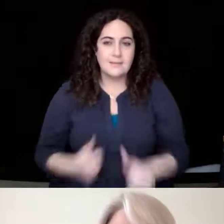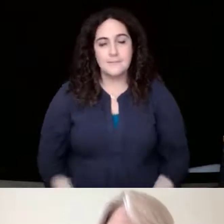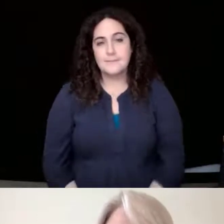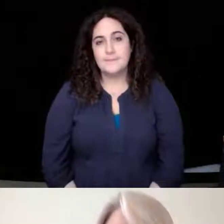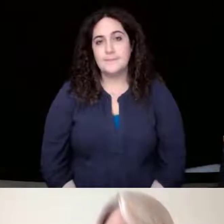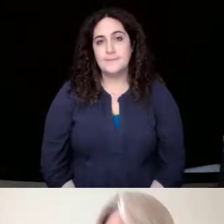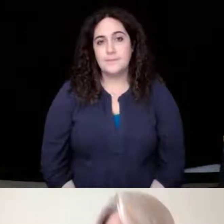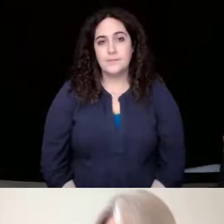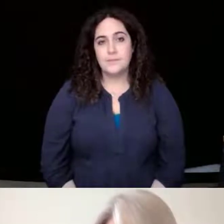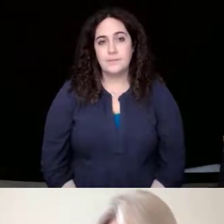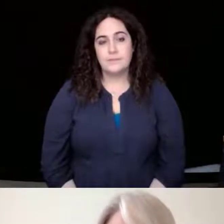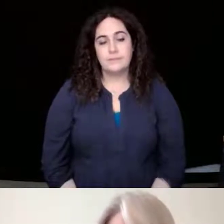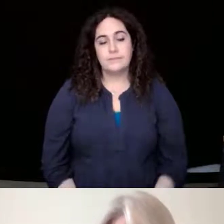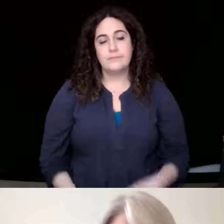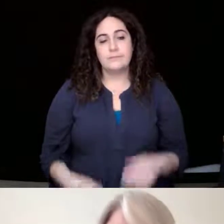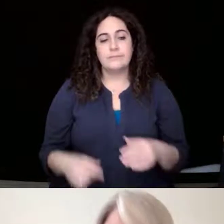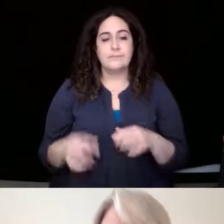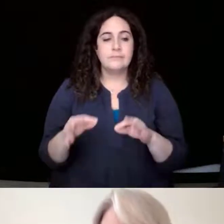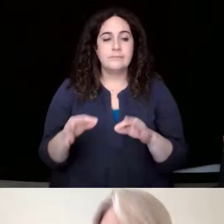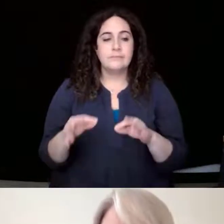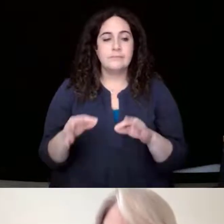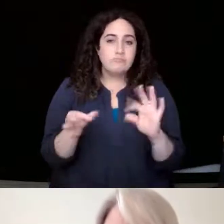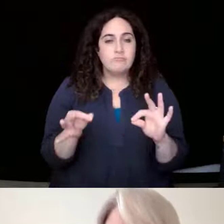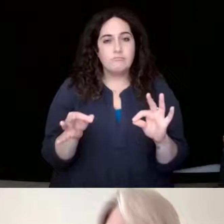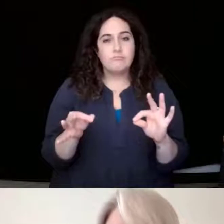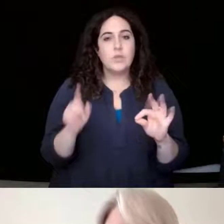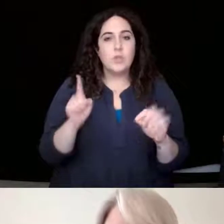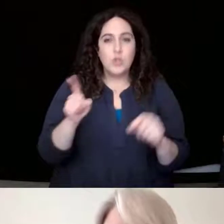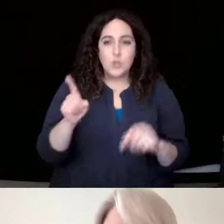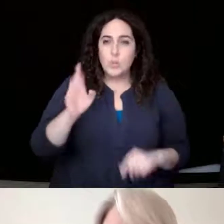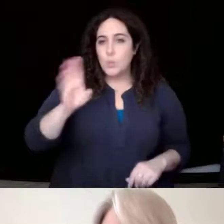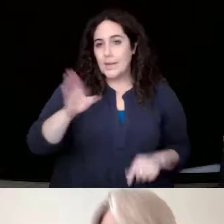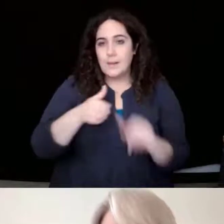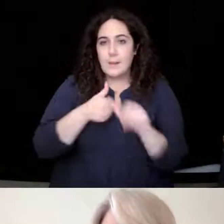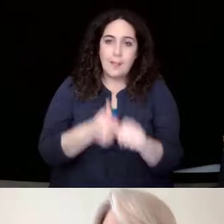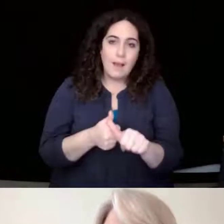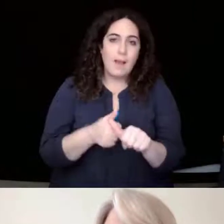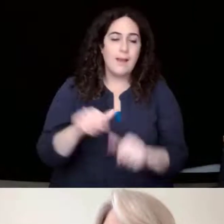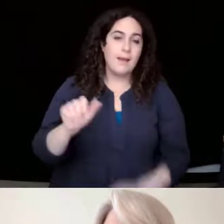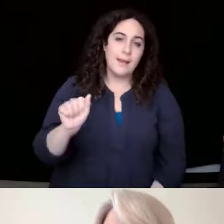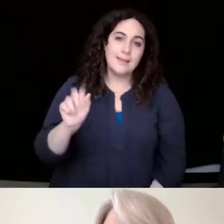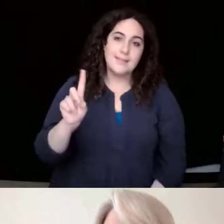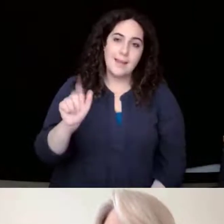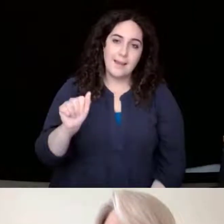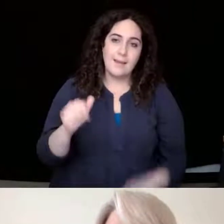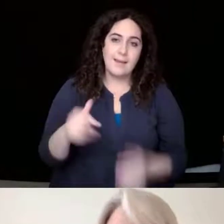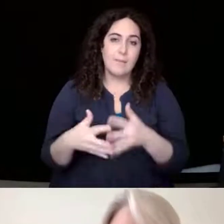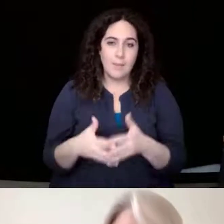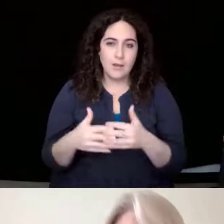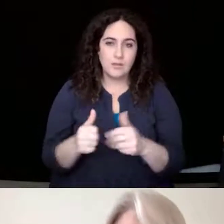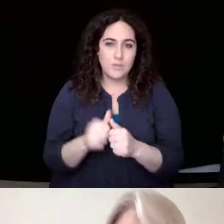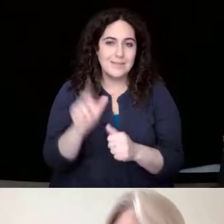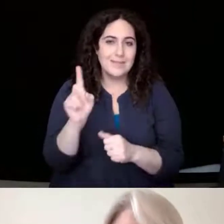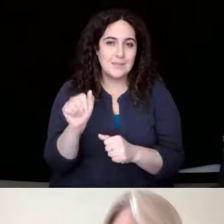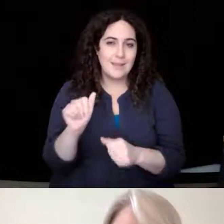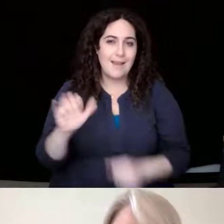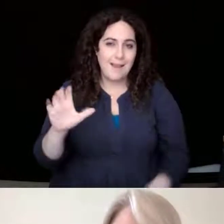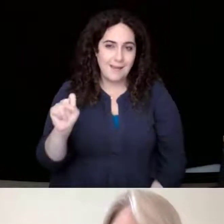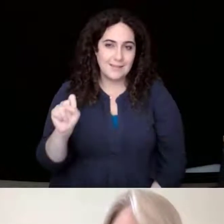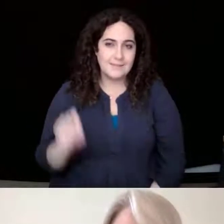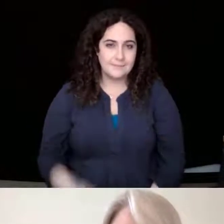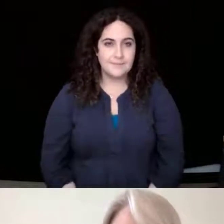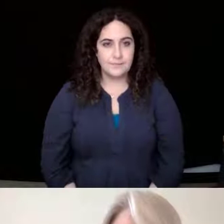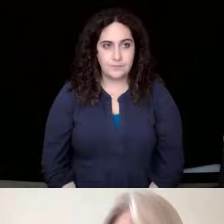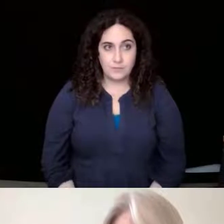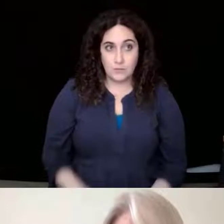says, they will comply with the American Disabilities Act. Important, remember, since not all of